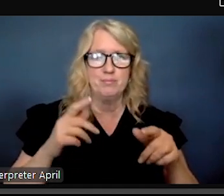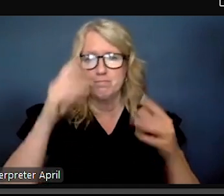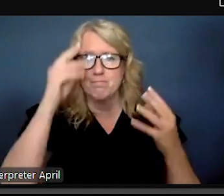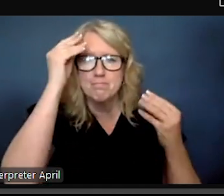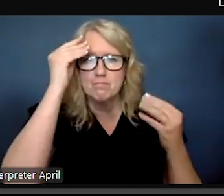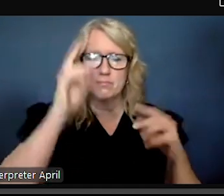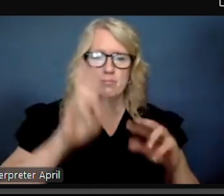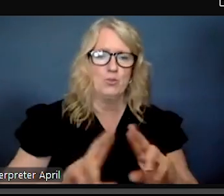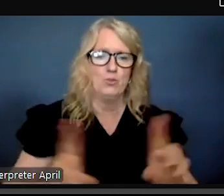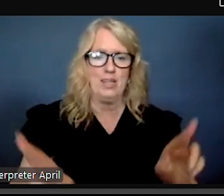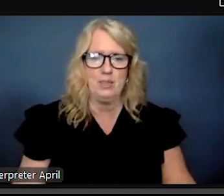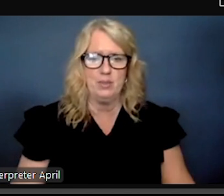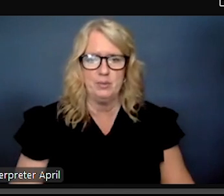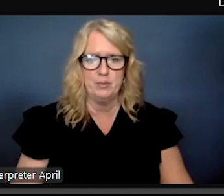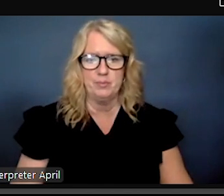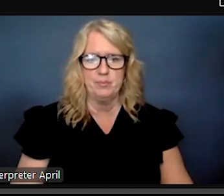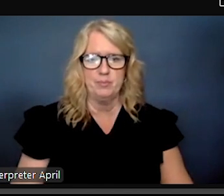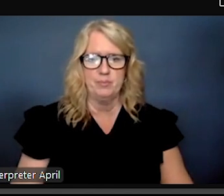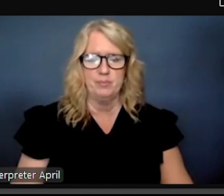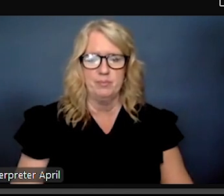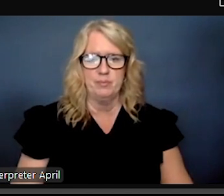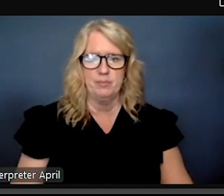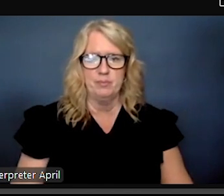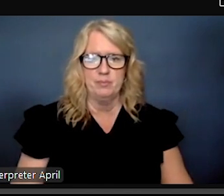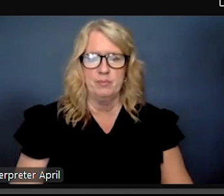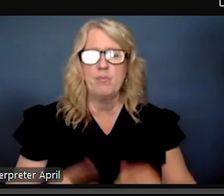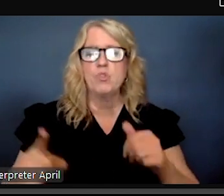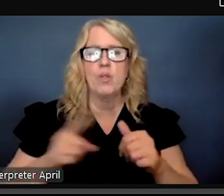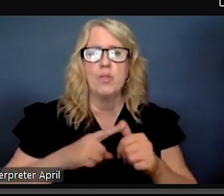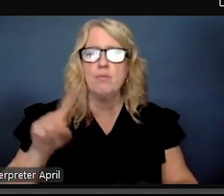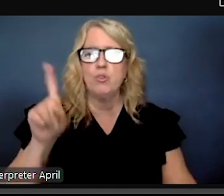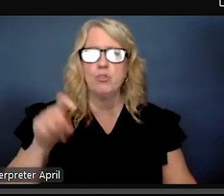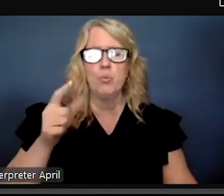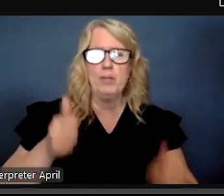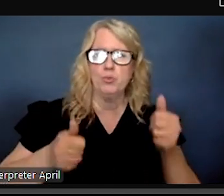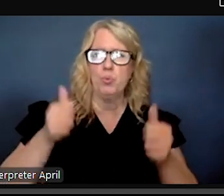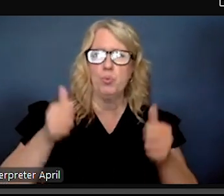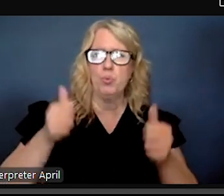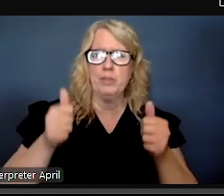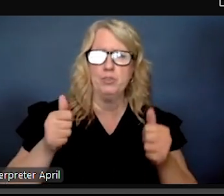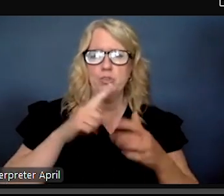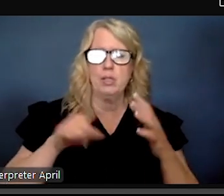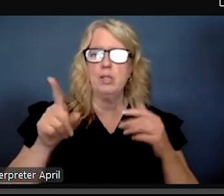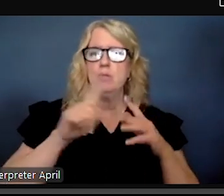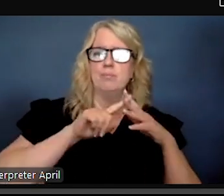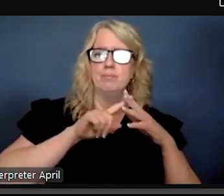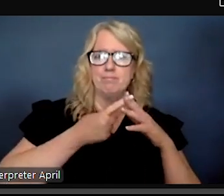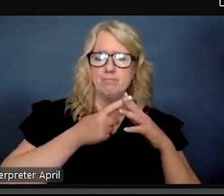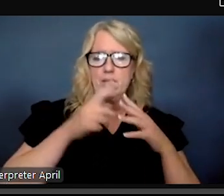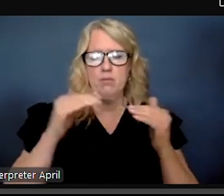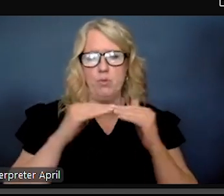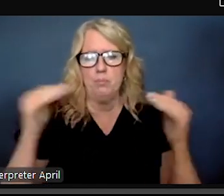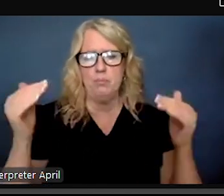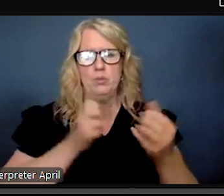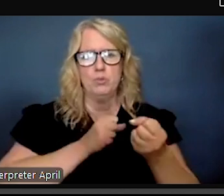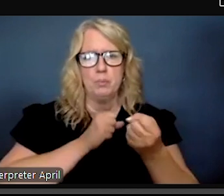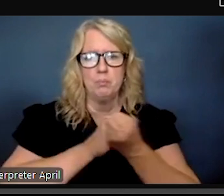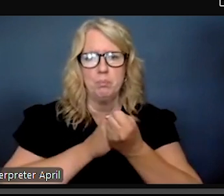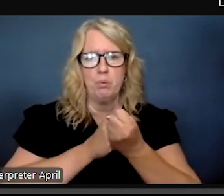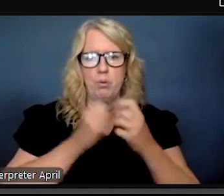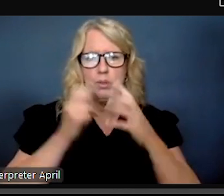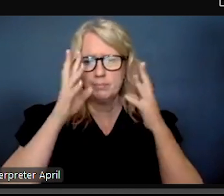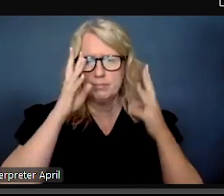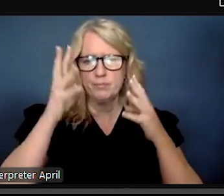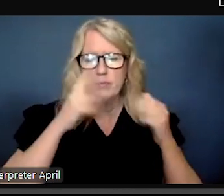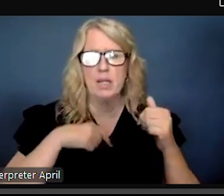thinking caps on. So the first question is, which of the following was the earliest peer supports innovator? The